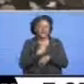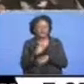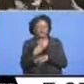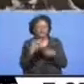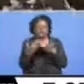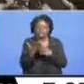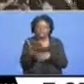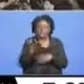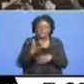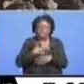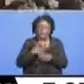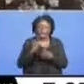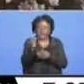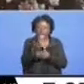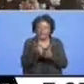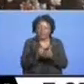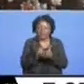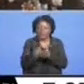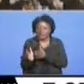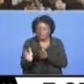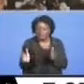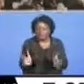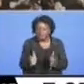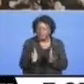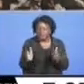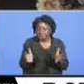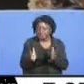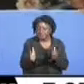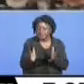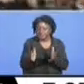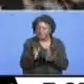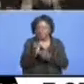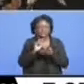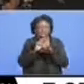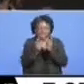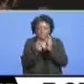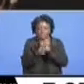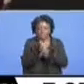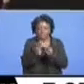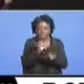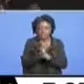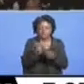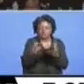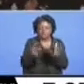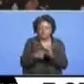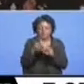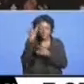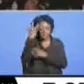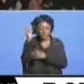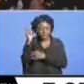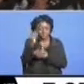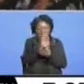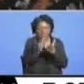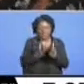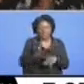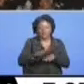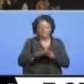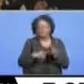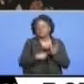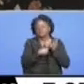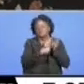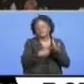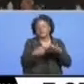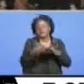my artwork inspire change or thought. The work of this bright artist will be on display at the National Art Gallery